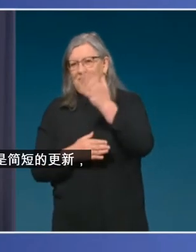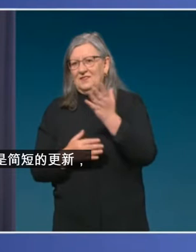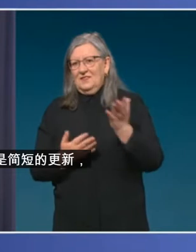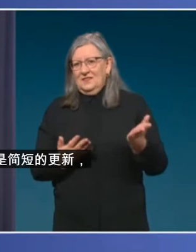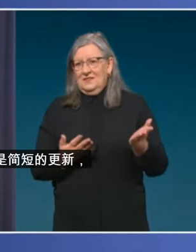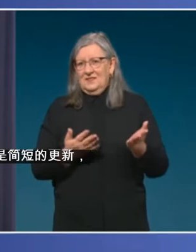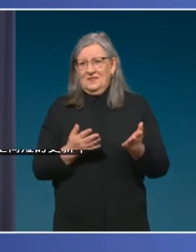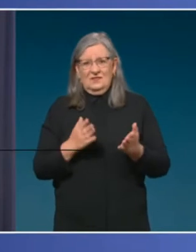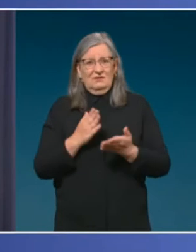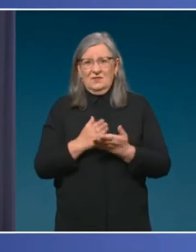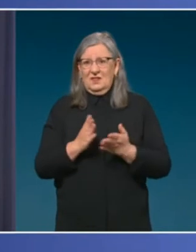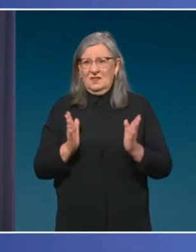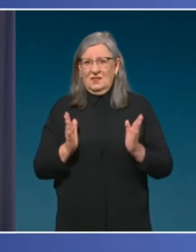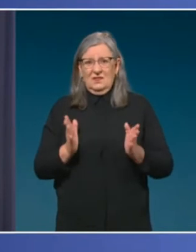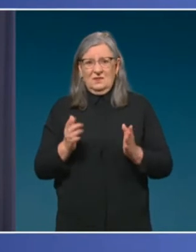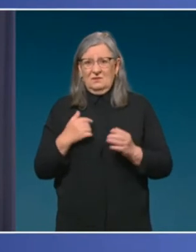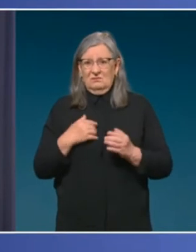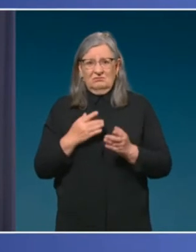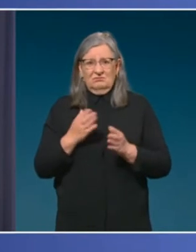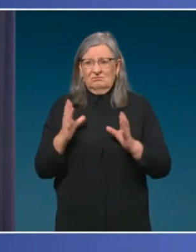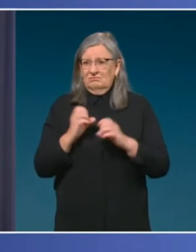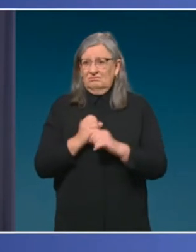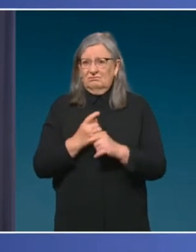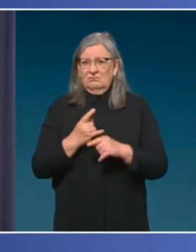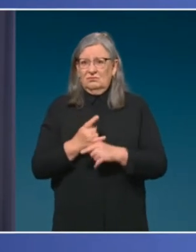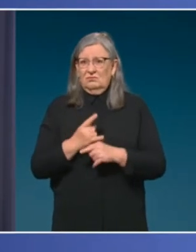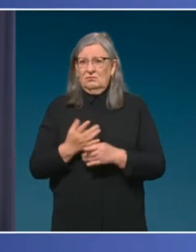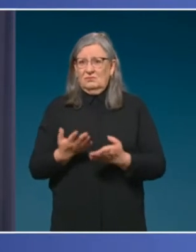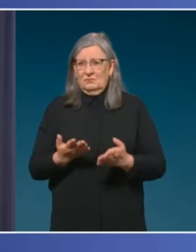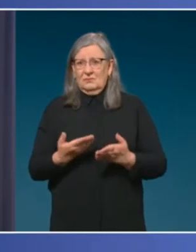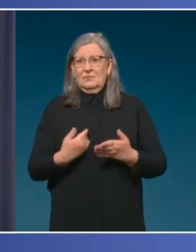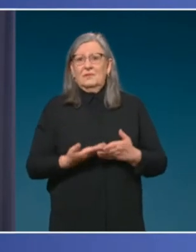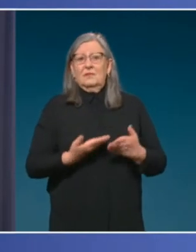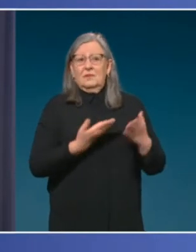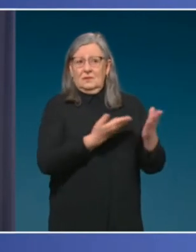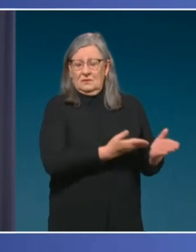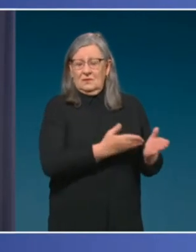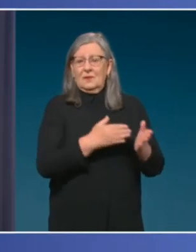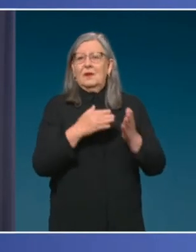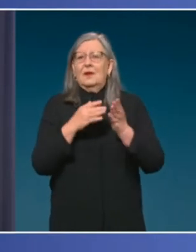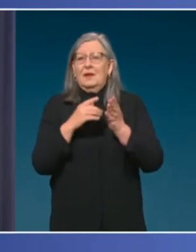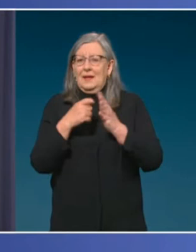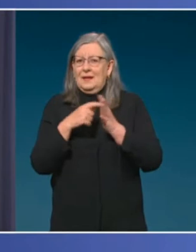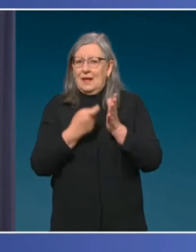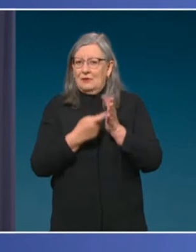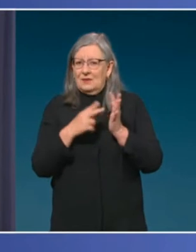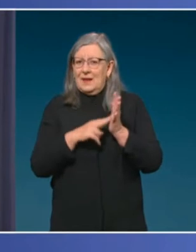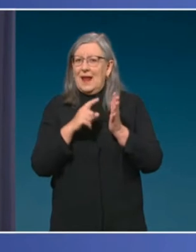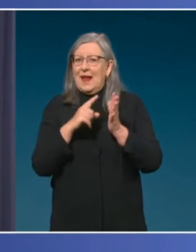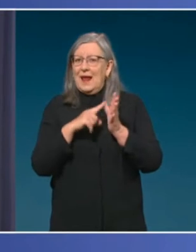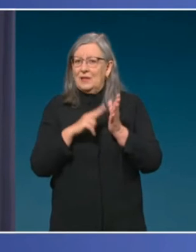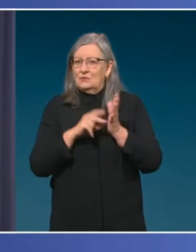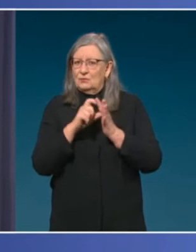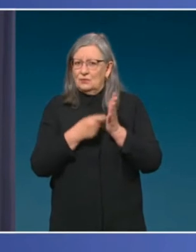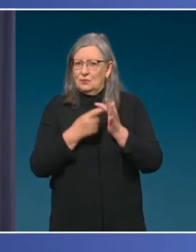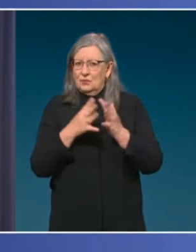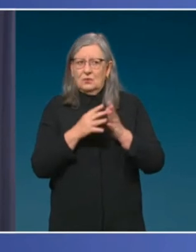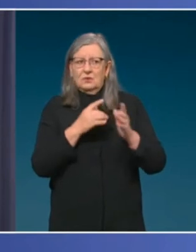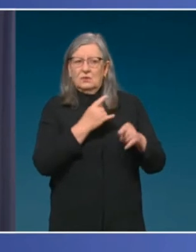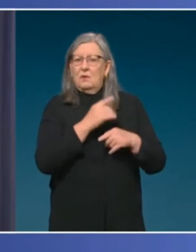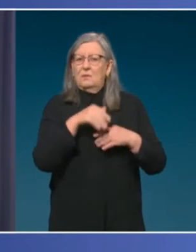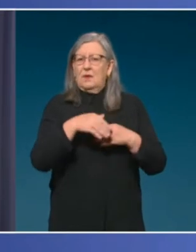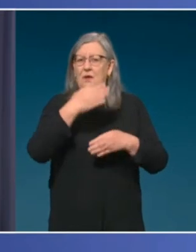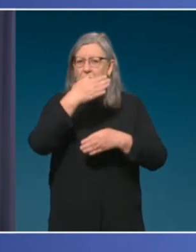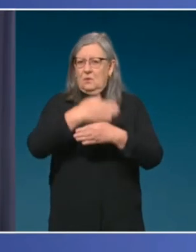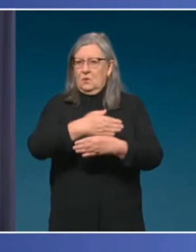Minister Andrews will outline some of the border measures and the cooperation with the states, and the Chief Medical